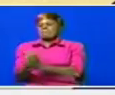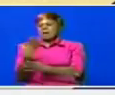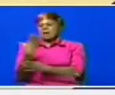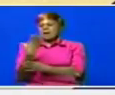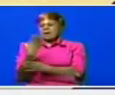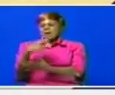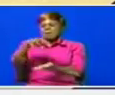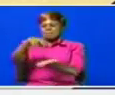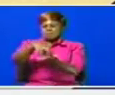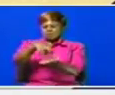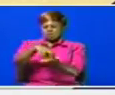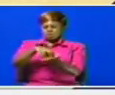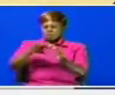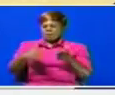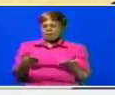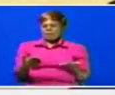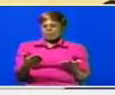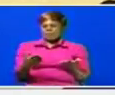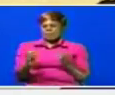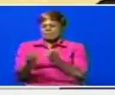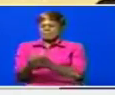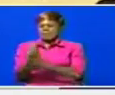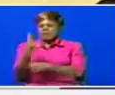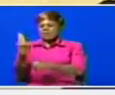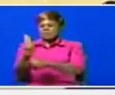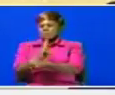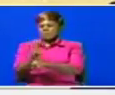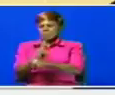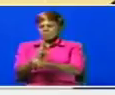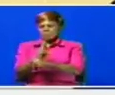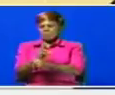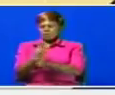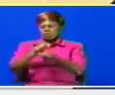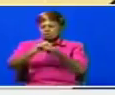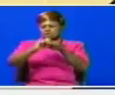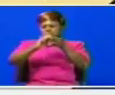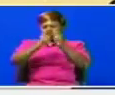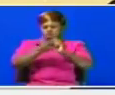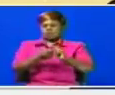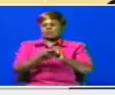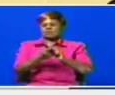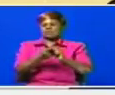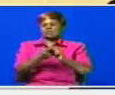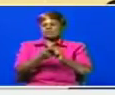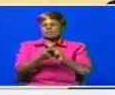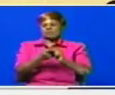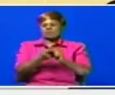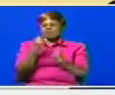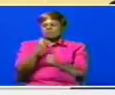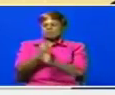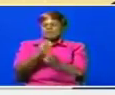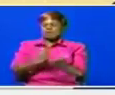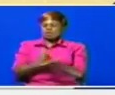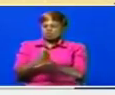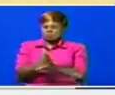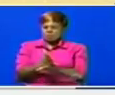space by instituting expenditure restructuring and reforms to ensure